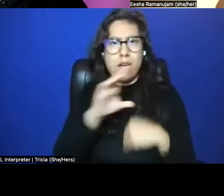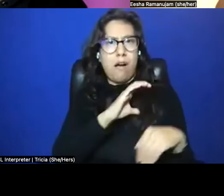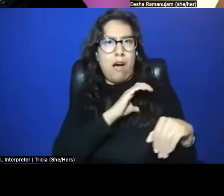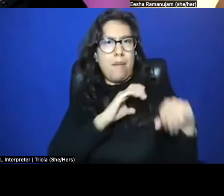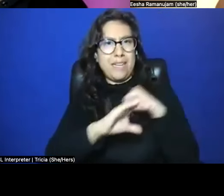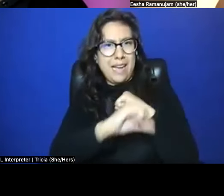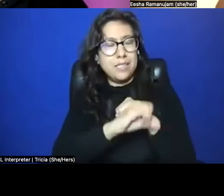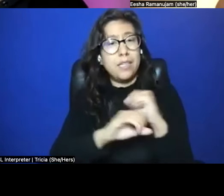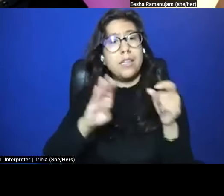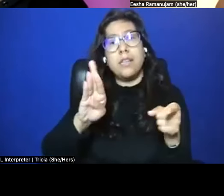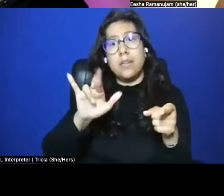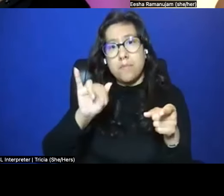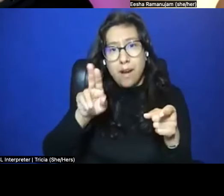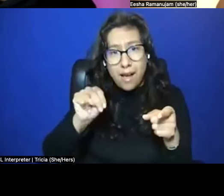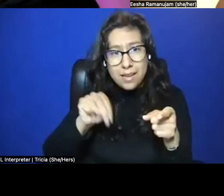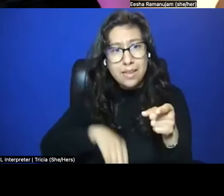know we haven't heard from y'all yet.